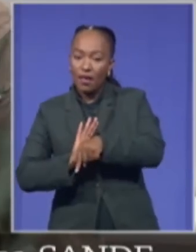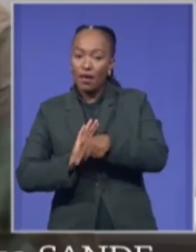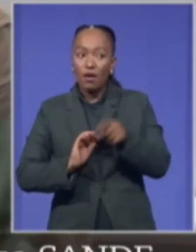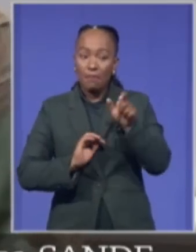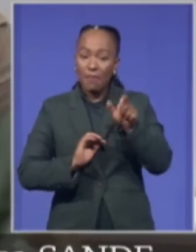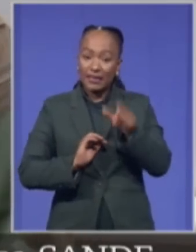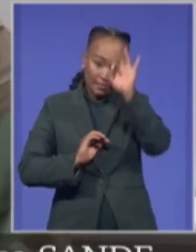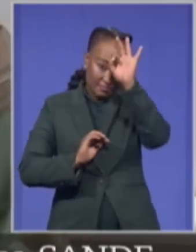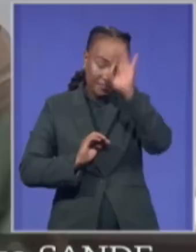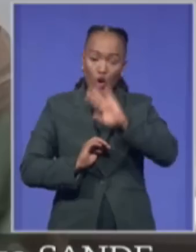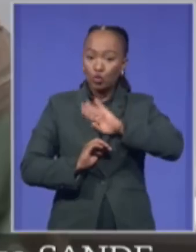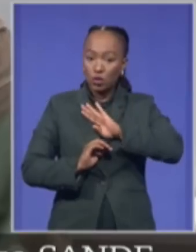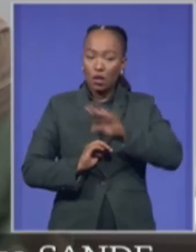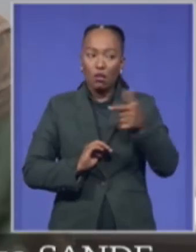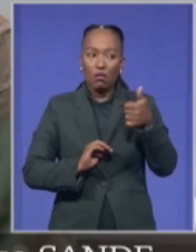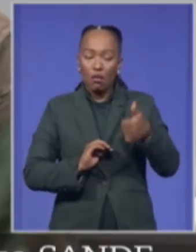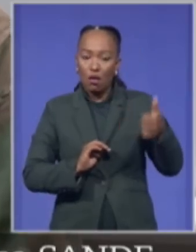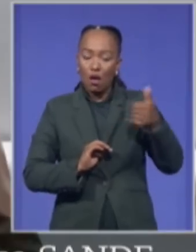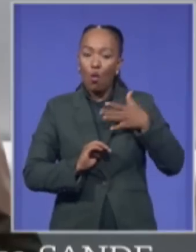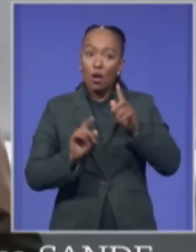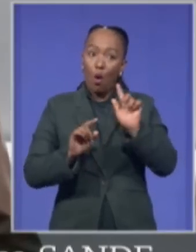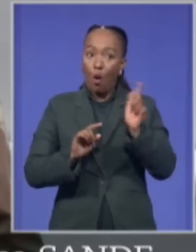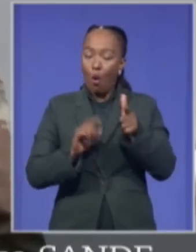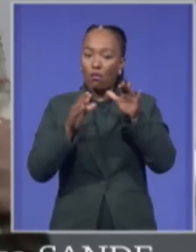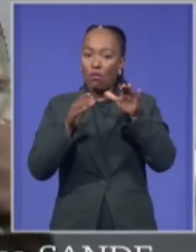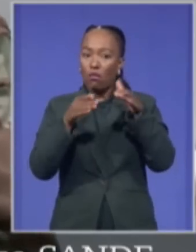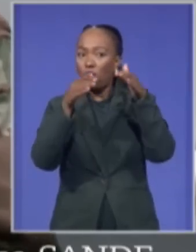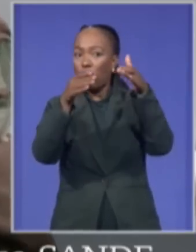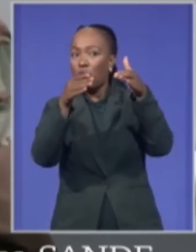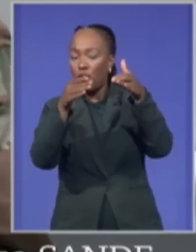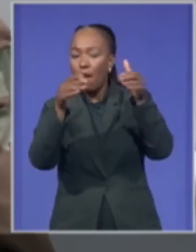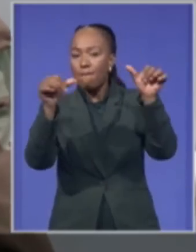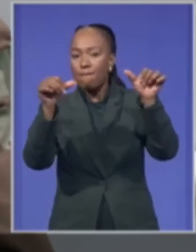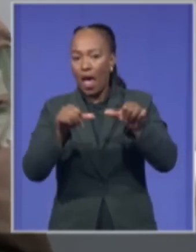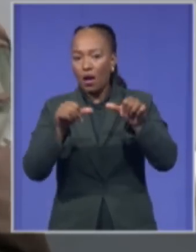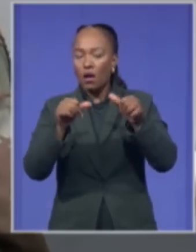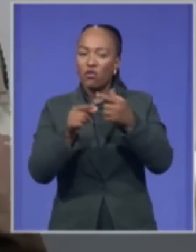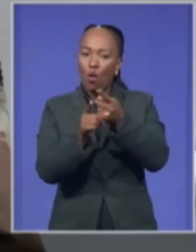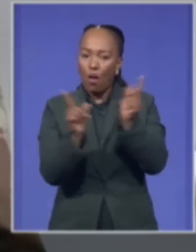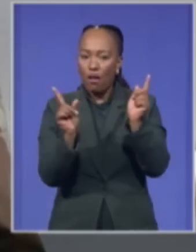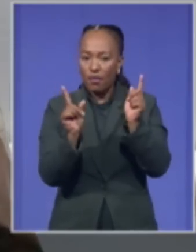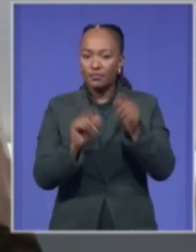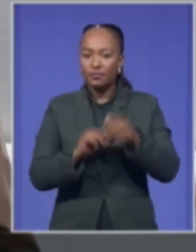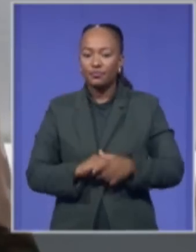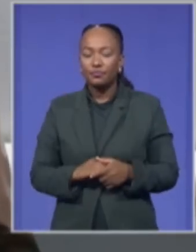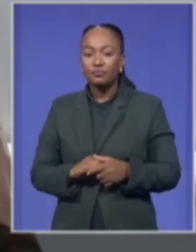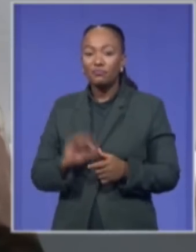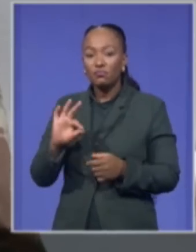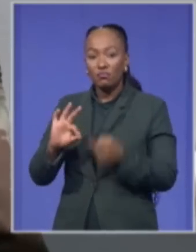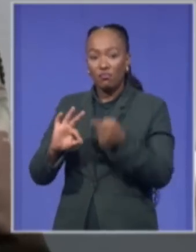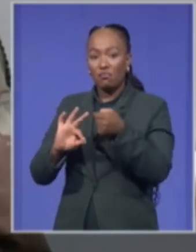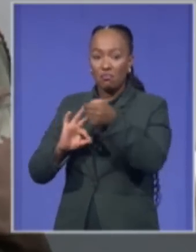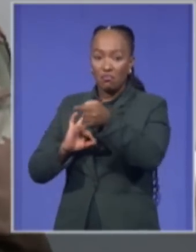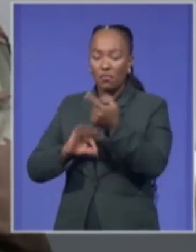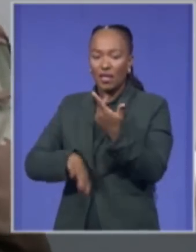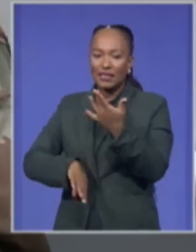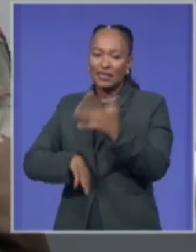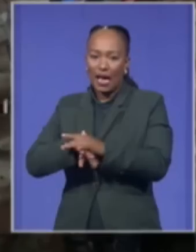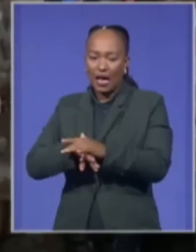to go with all and come back with all. These fallen heroes took a decision to leave the comfort of